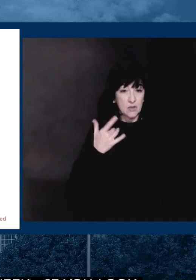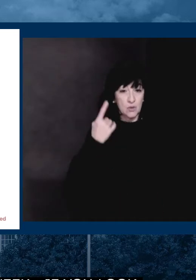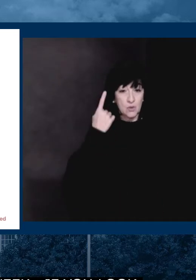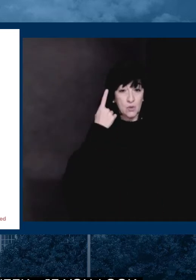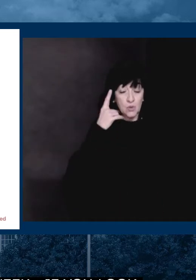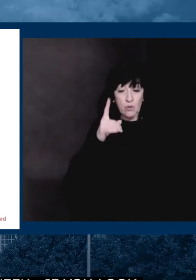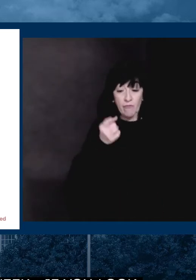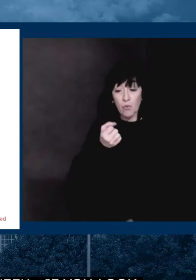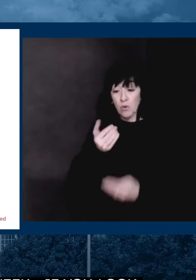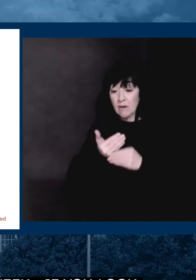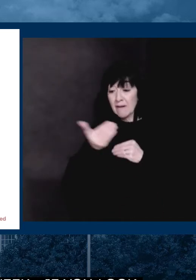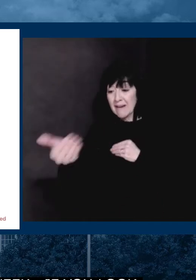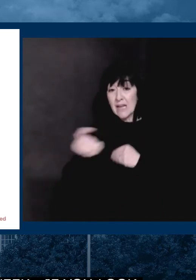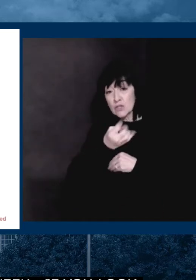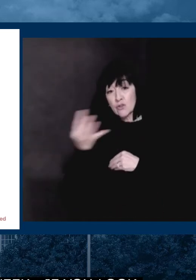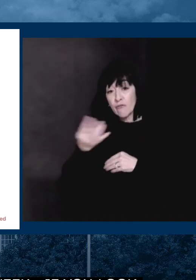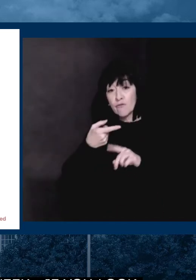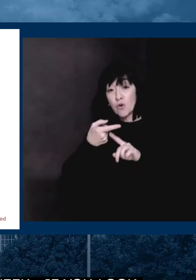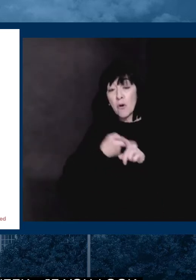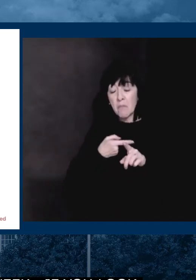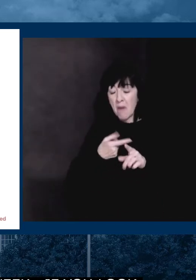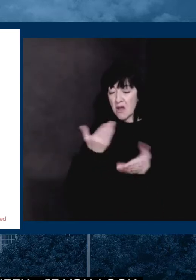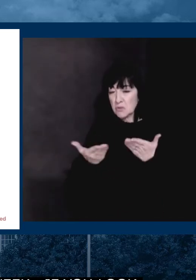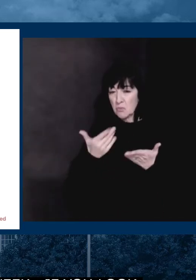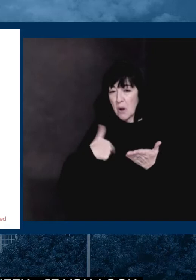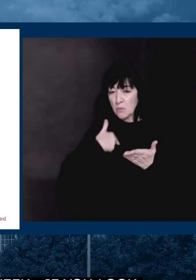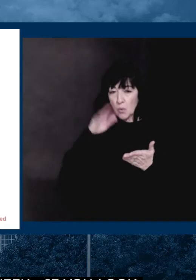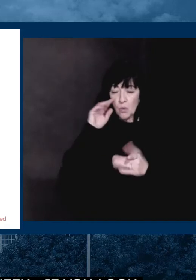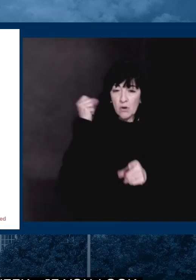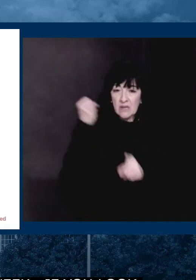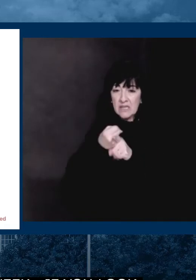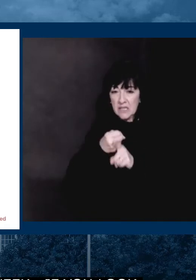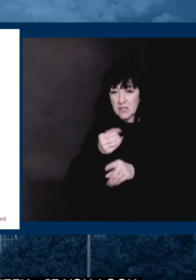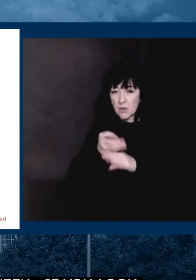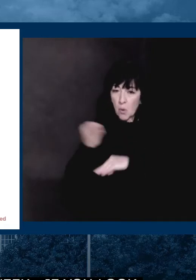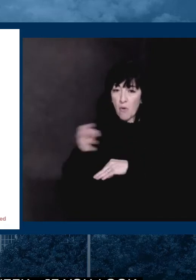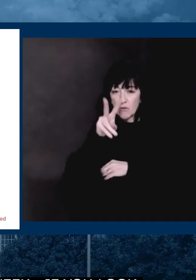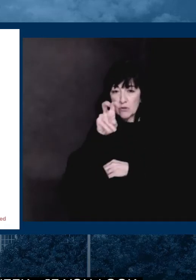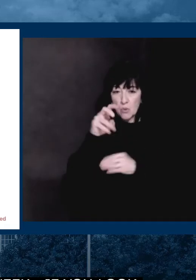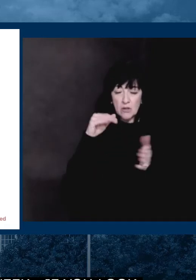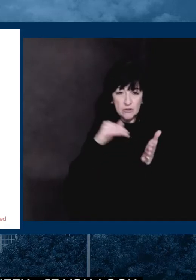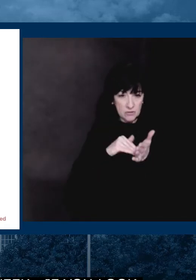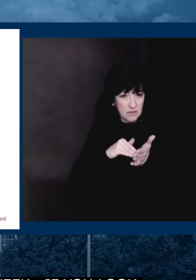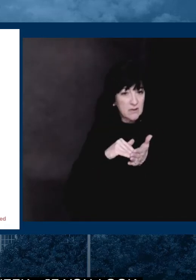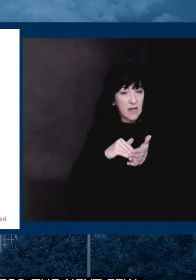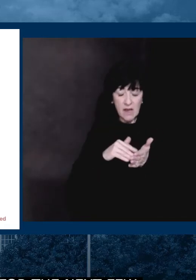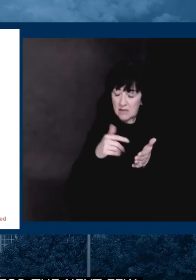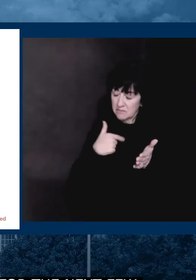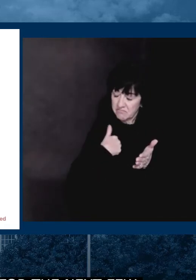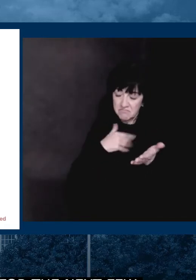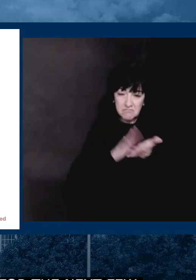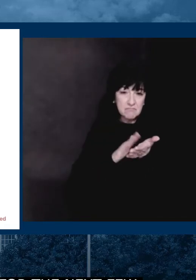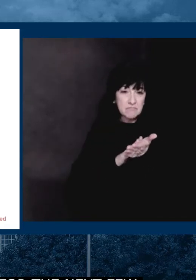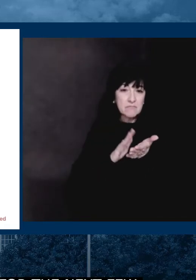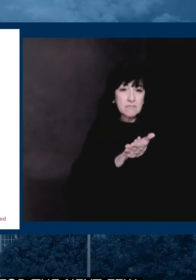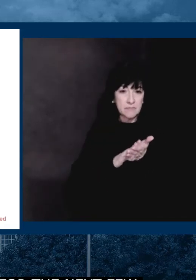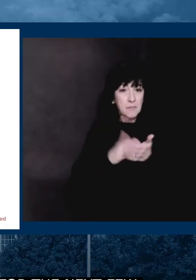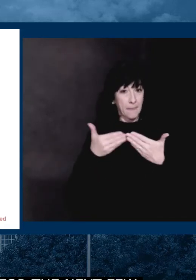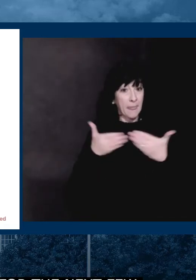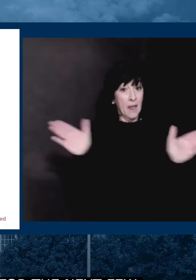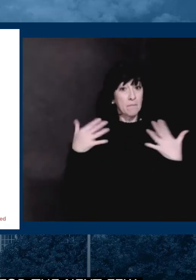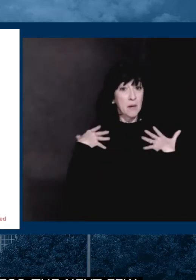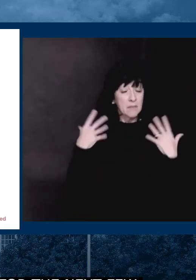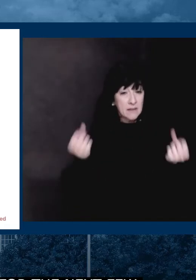few months as we go through. So definitely kudos to, the staff of public health here, our partners, Newcastle